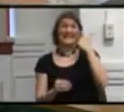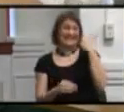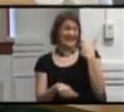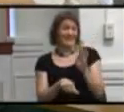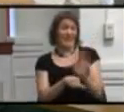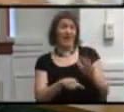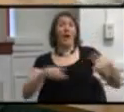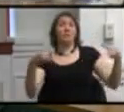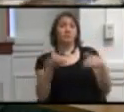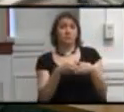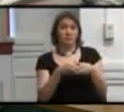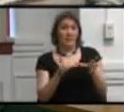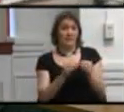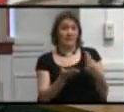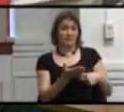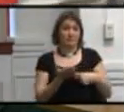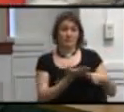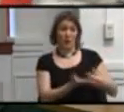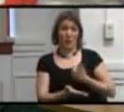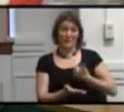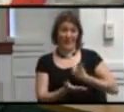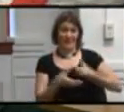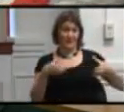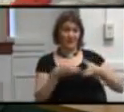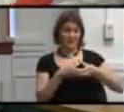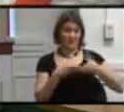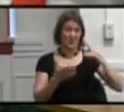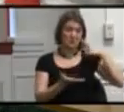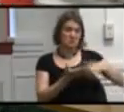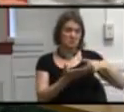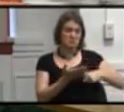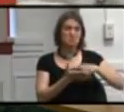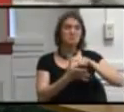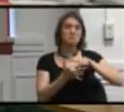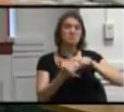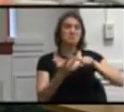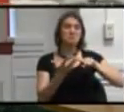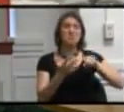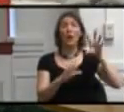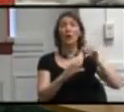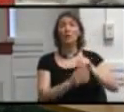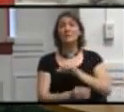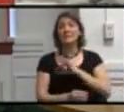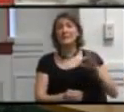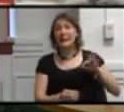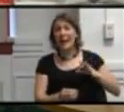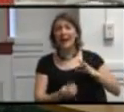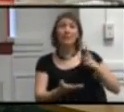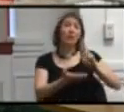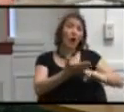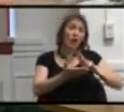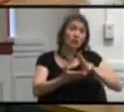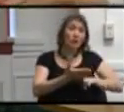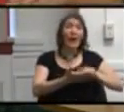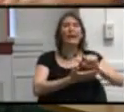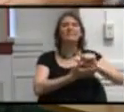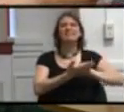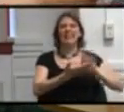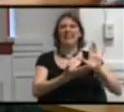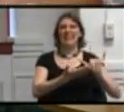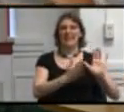5 o'clock, having gone into executive session to discuss a series of matters, including personnel and contract and litigation